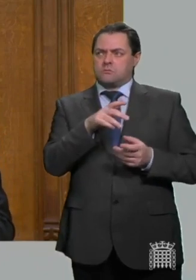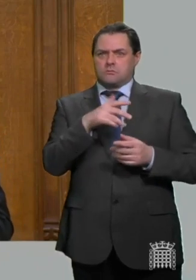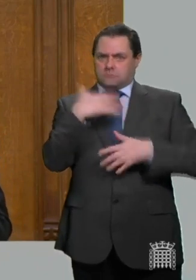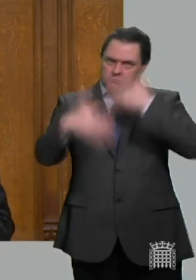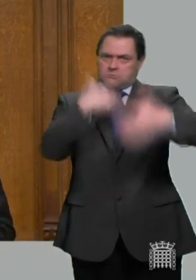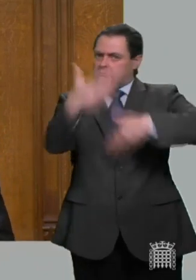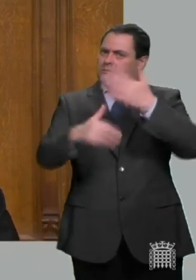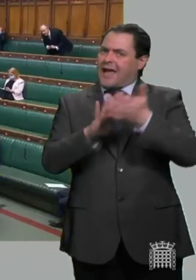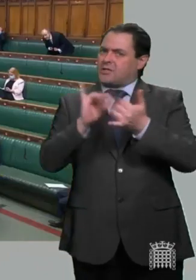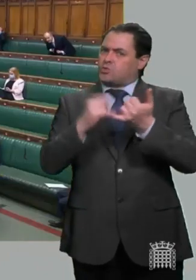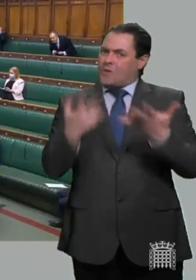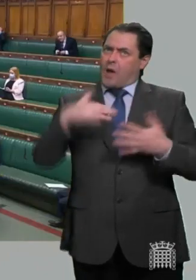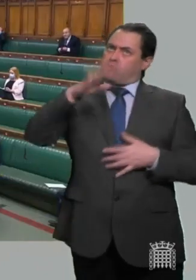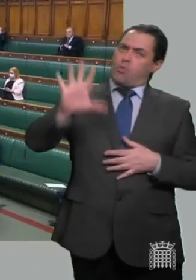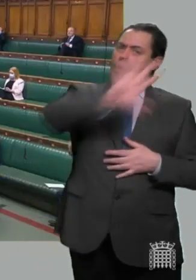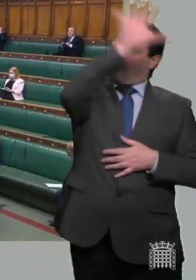the north now?